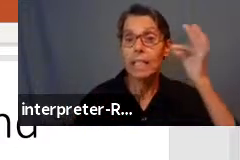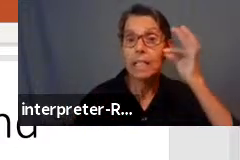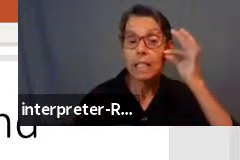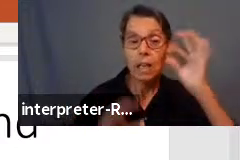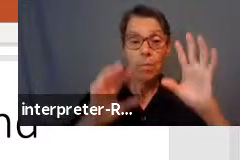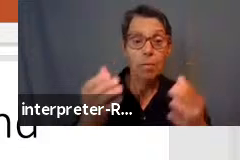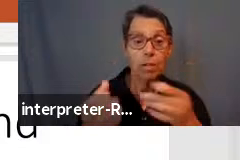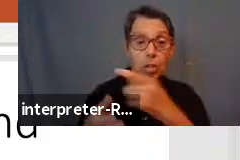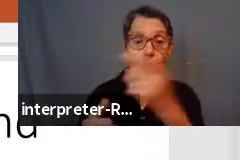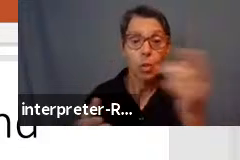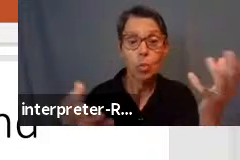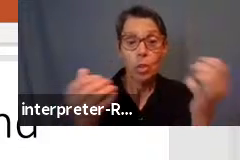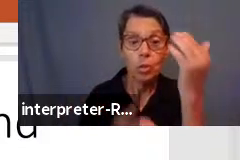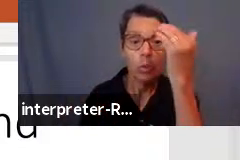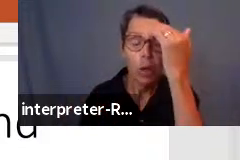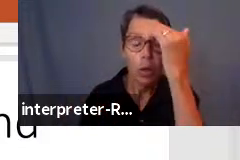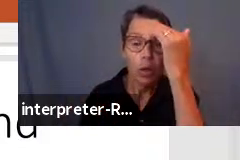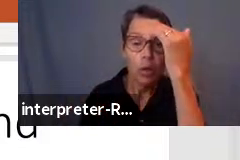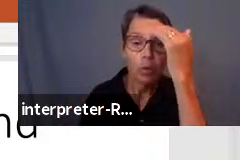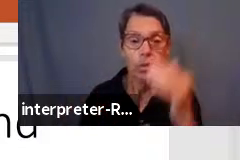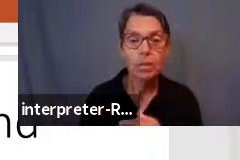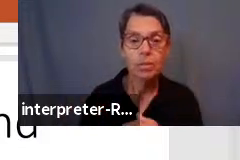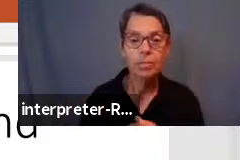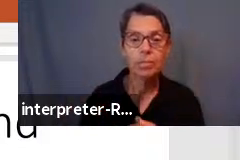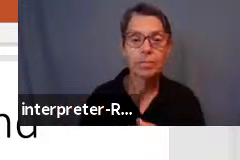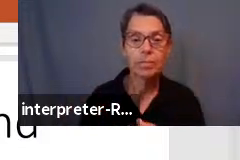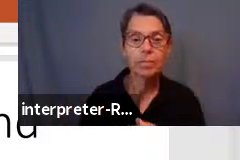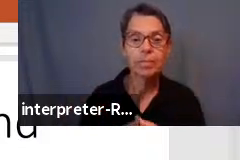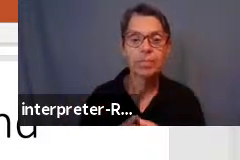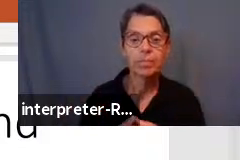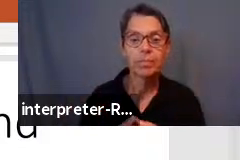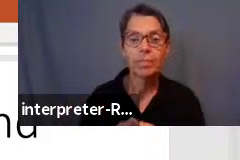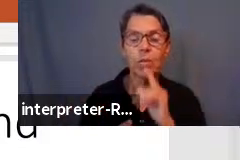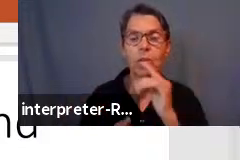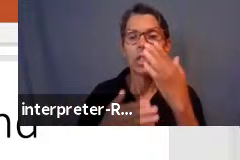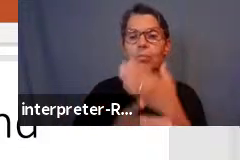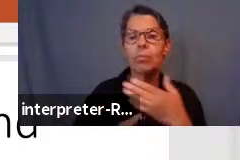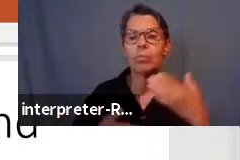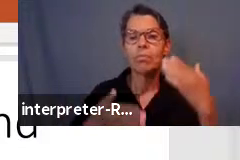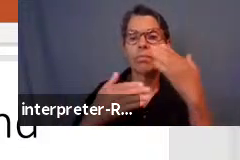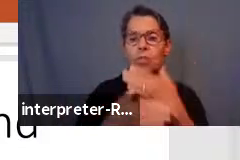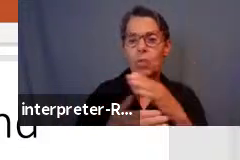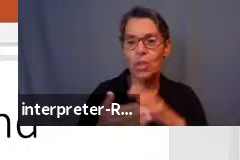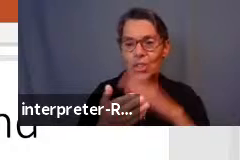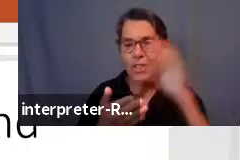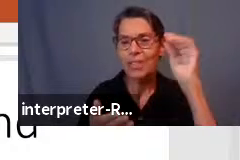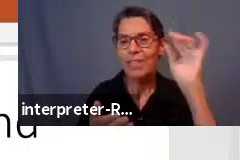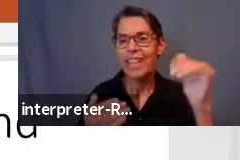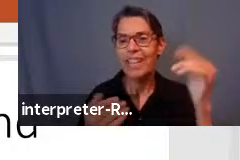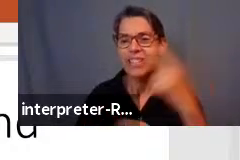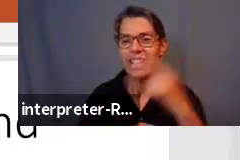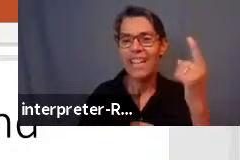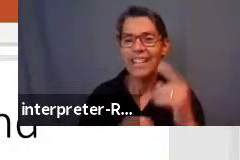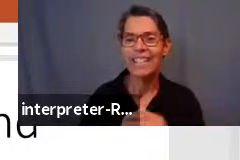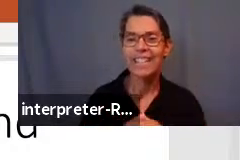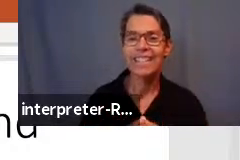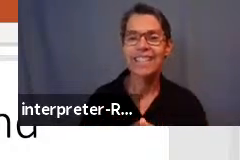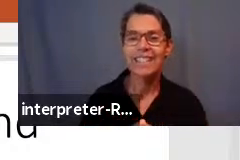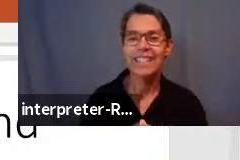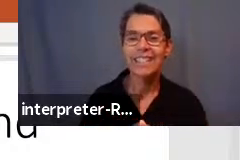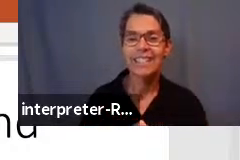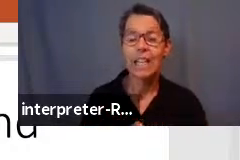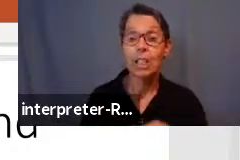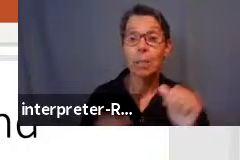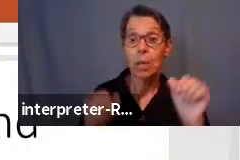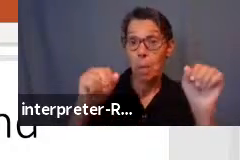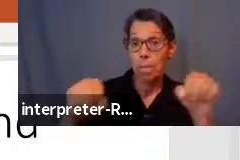that suggestion, and really enjoyed learning about that today. I think a couple other sort of